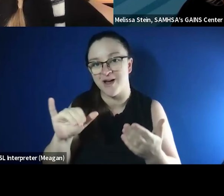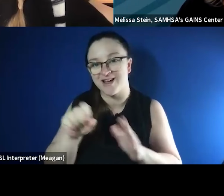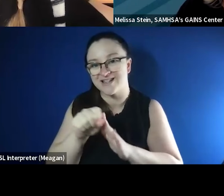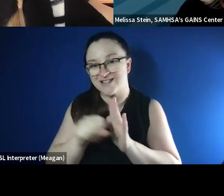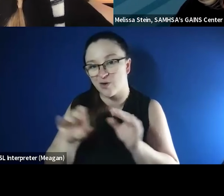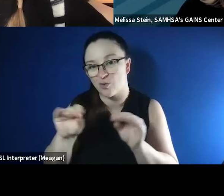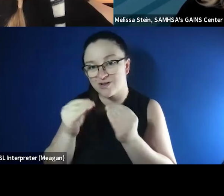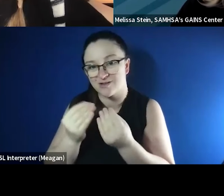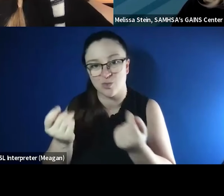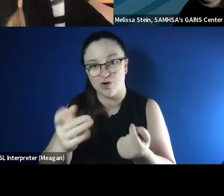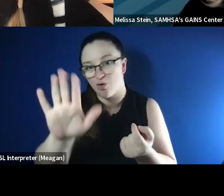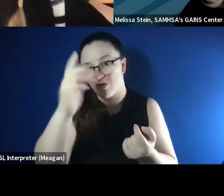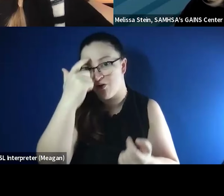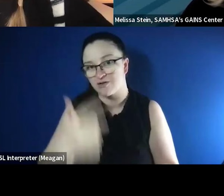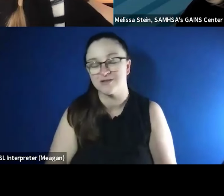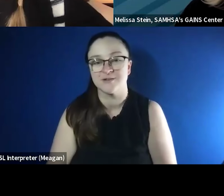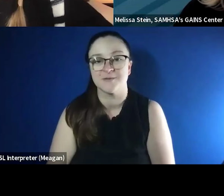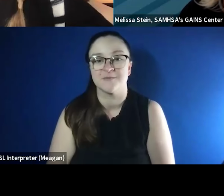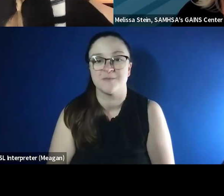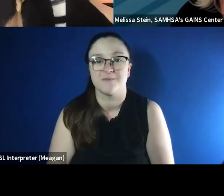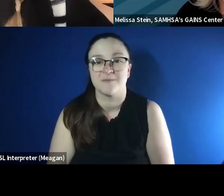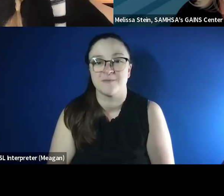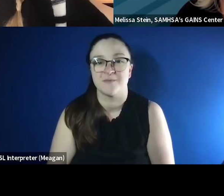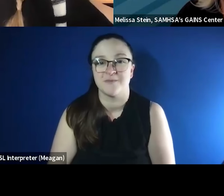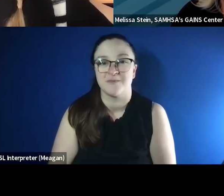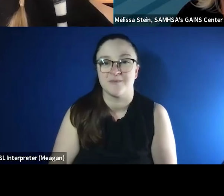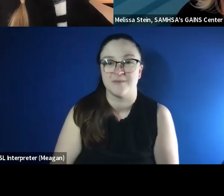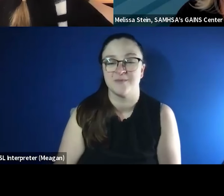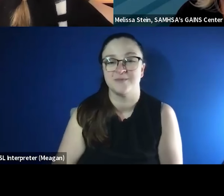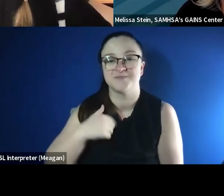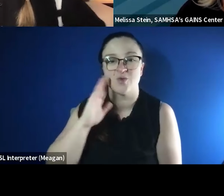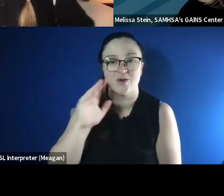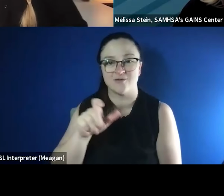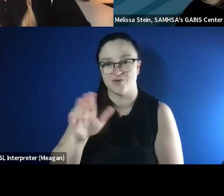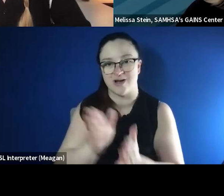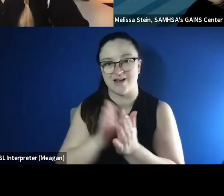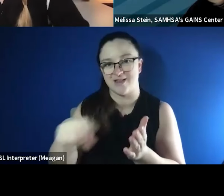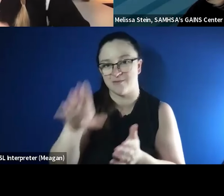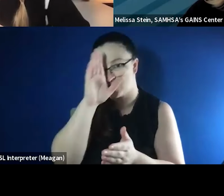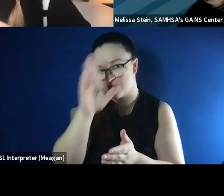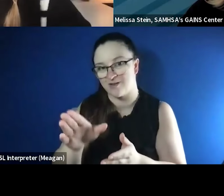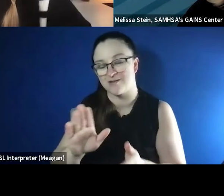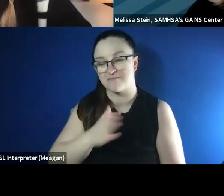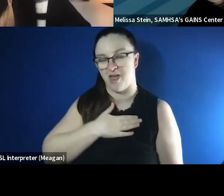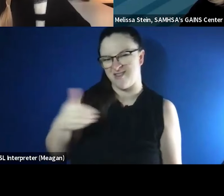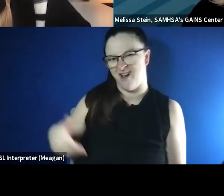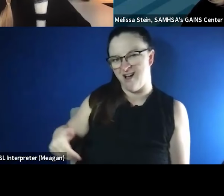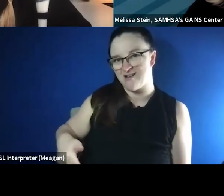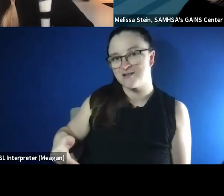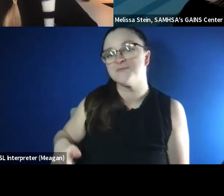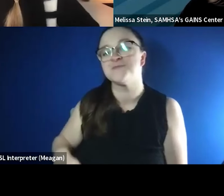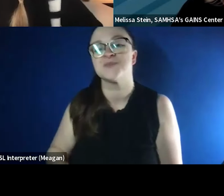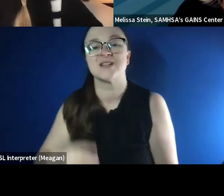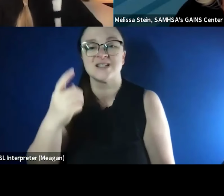what are your thoughts around that? So I would have to ask them directly. My gut would tell me, dealing with